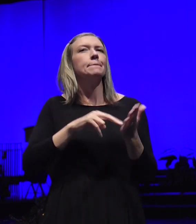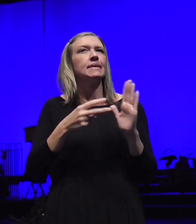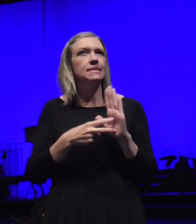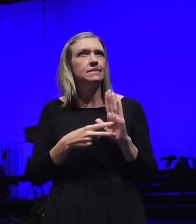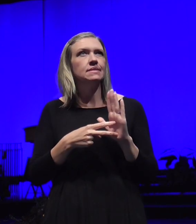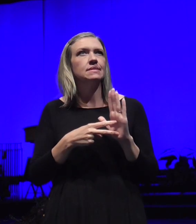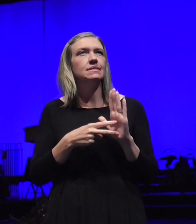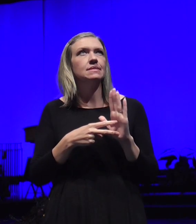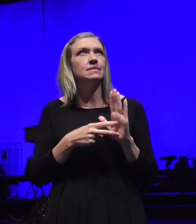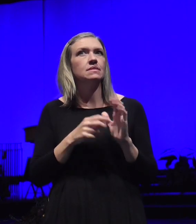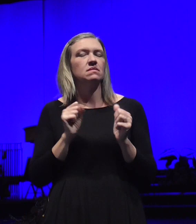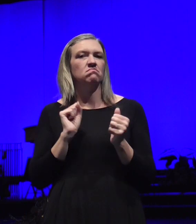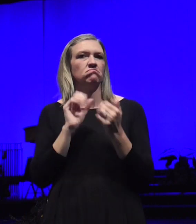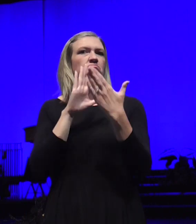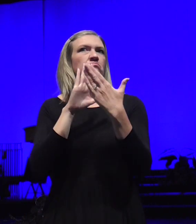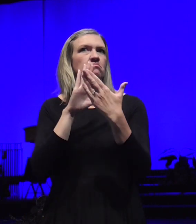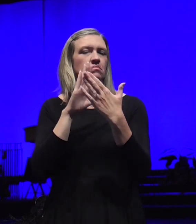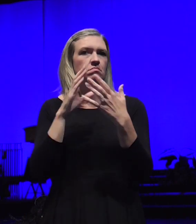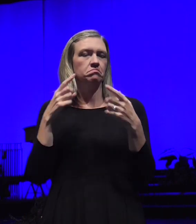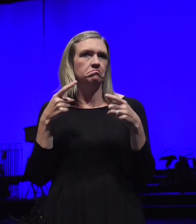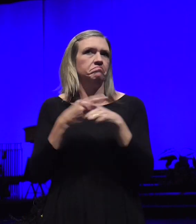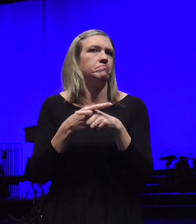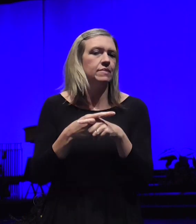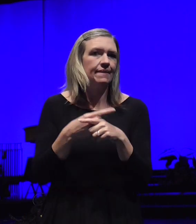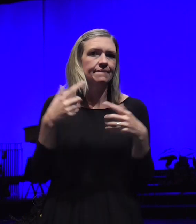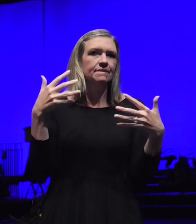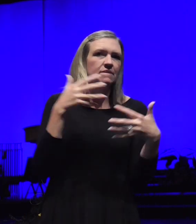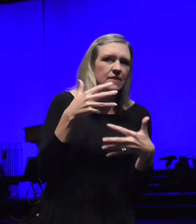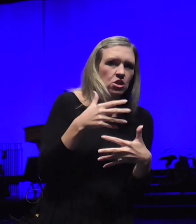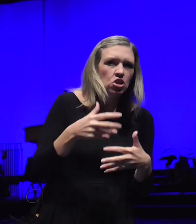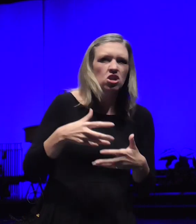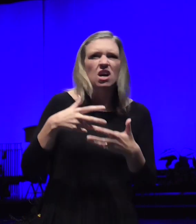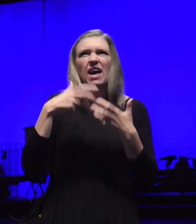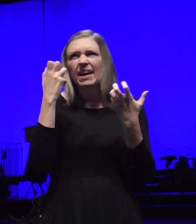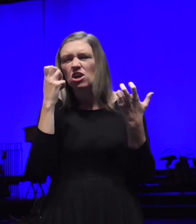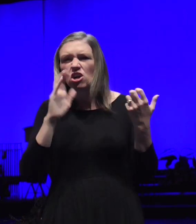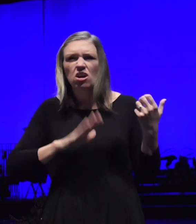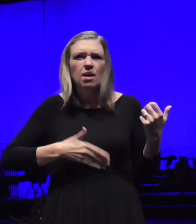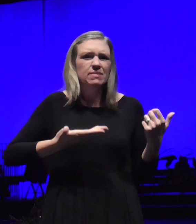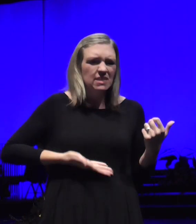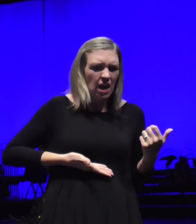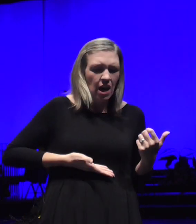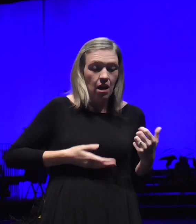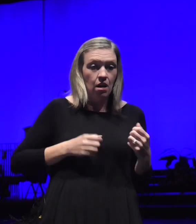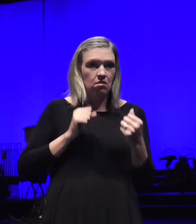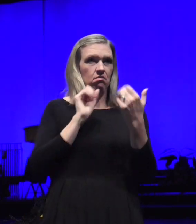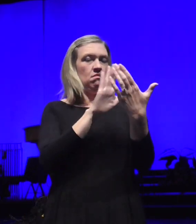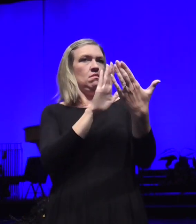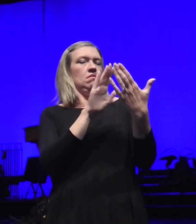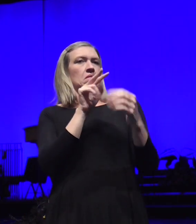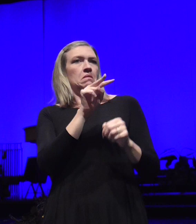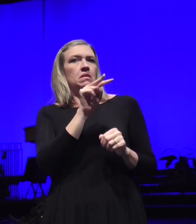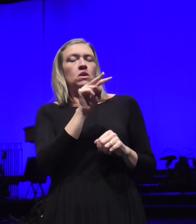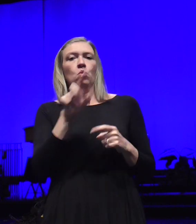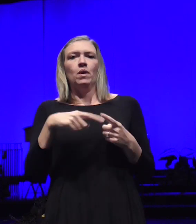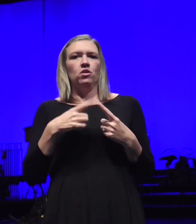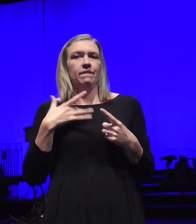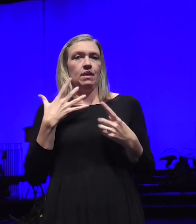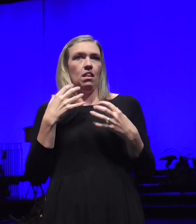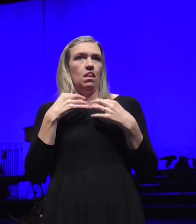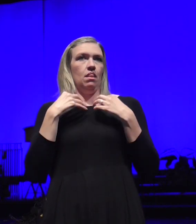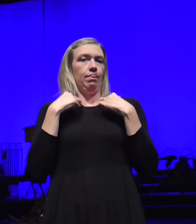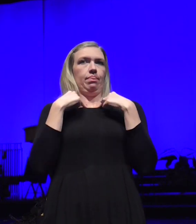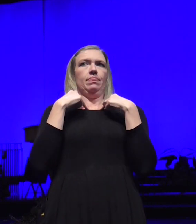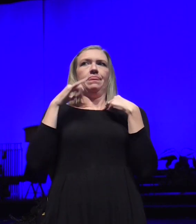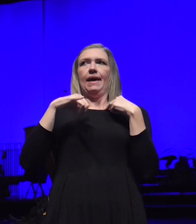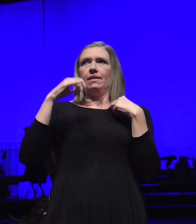is when we're confronted with fear, anger, and upset, and we're starting to get caught in the collective consciousness of